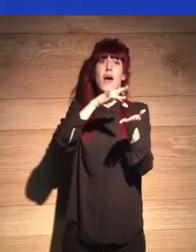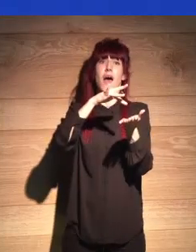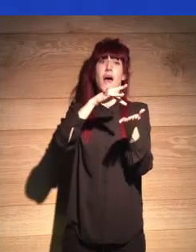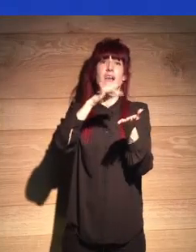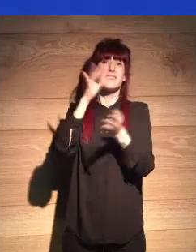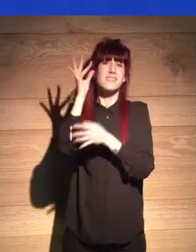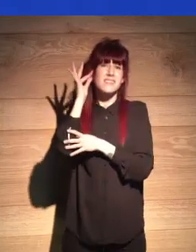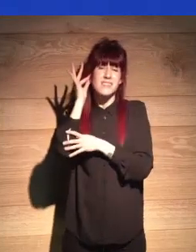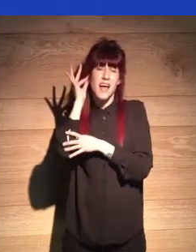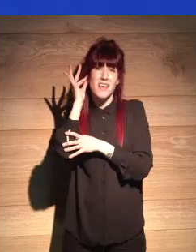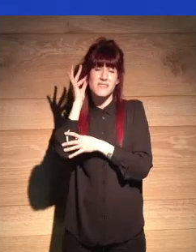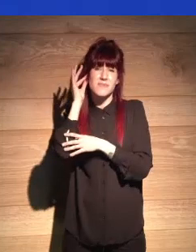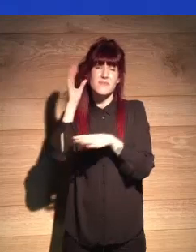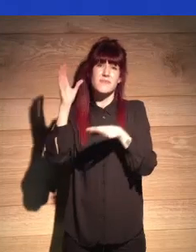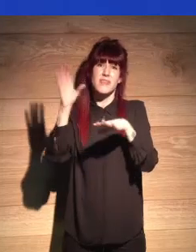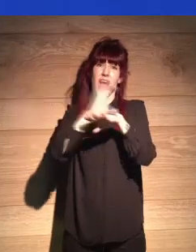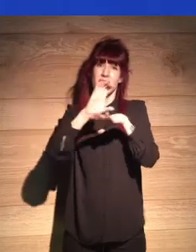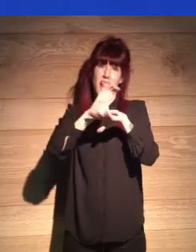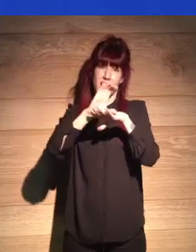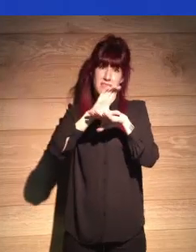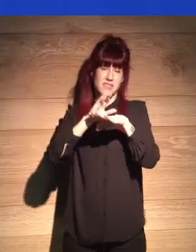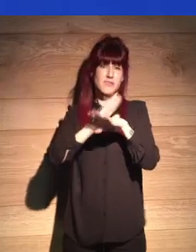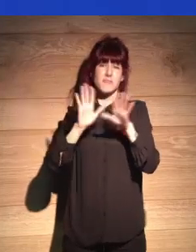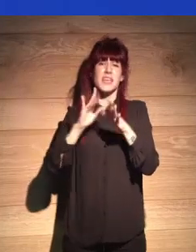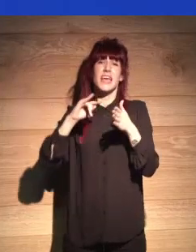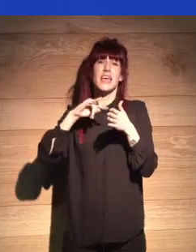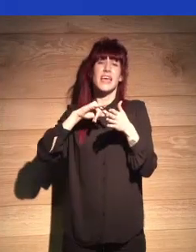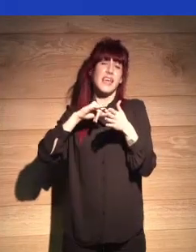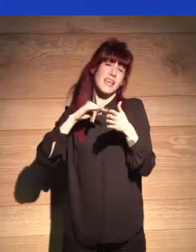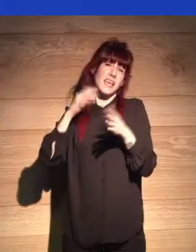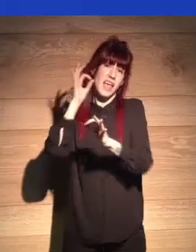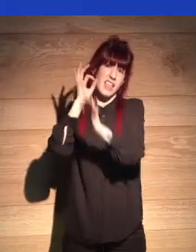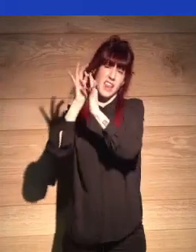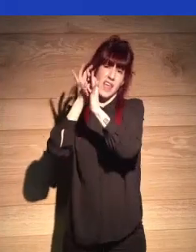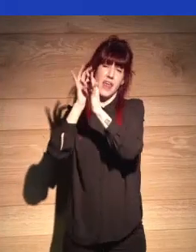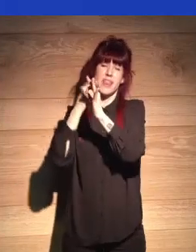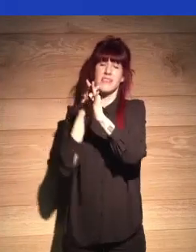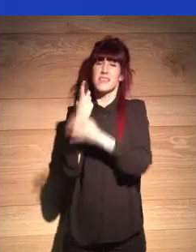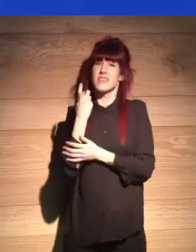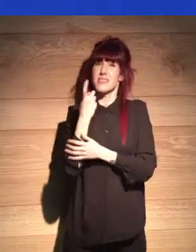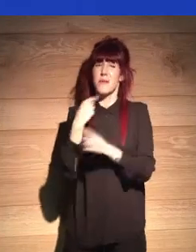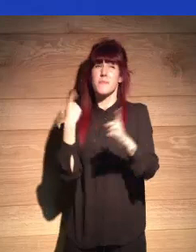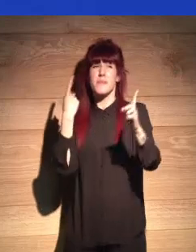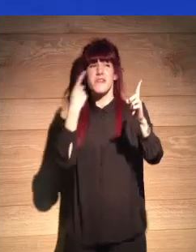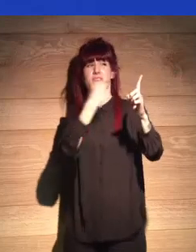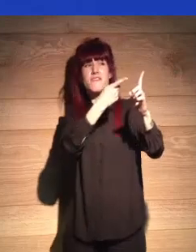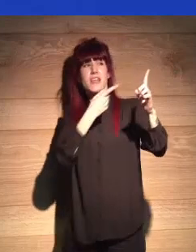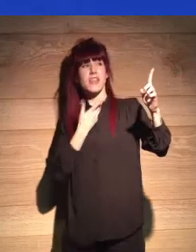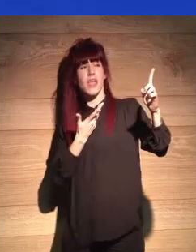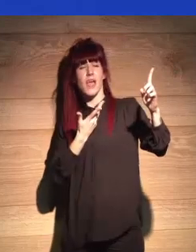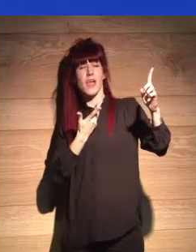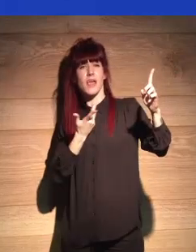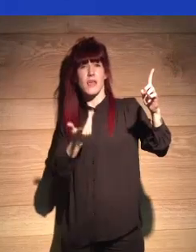No, sorry, are girls for these engineering careers. They need examples, of course, and they